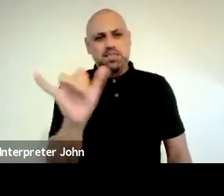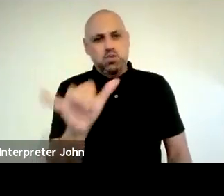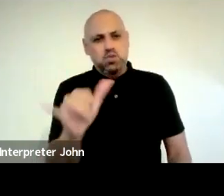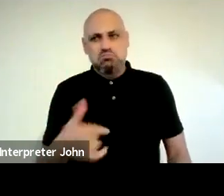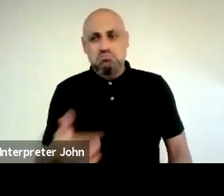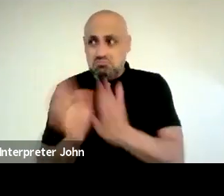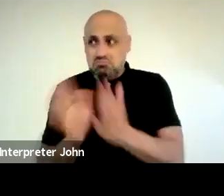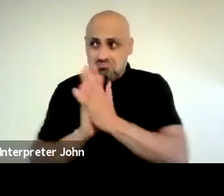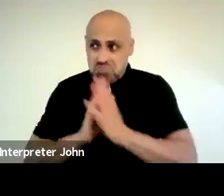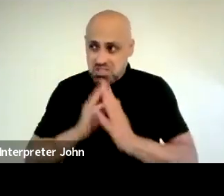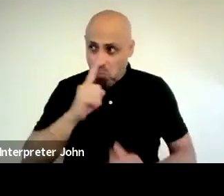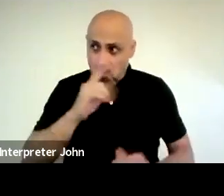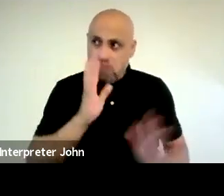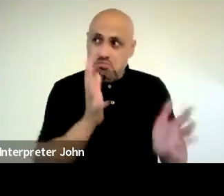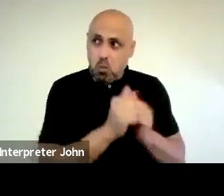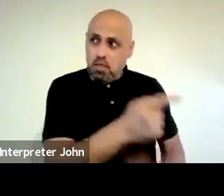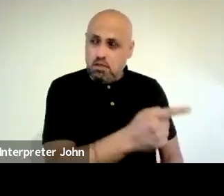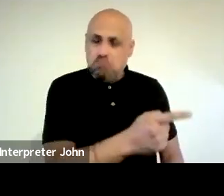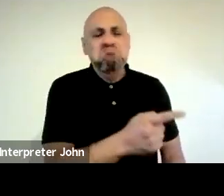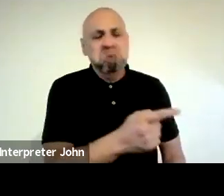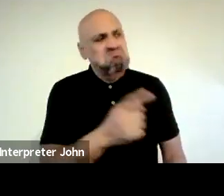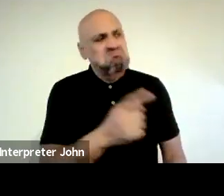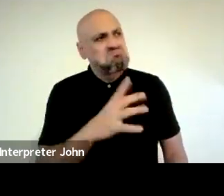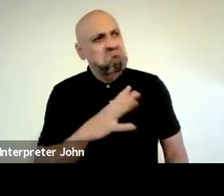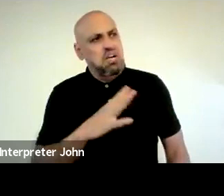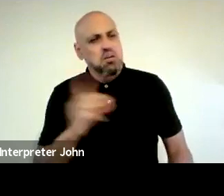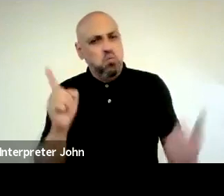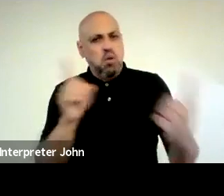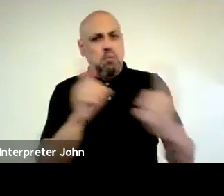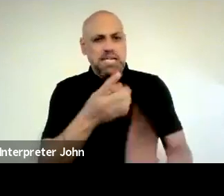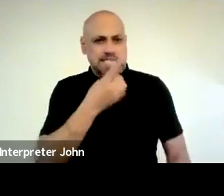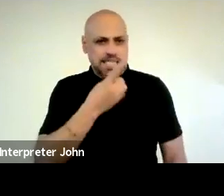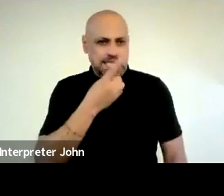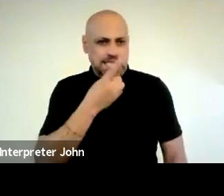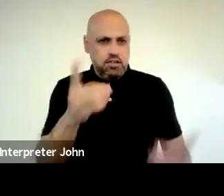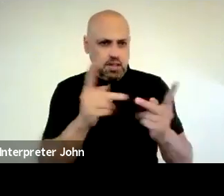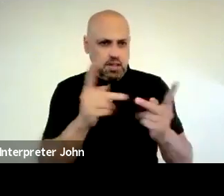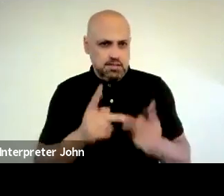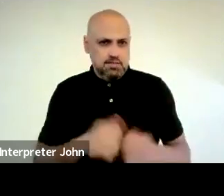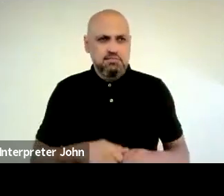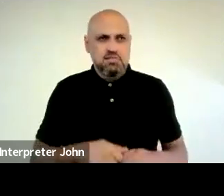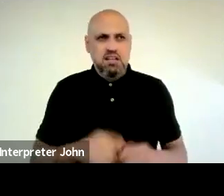to him. We met at a diner, and within the first 15 minutes of conversation,